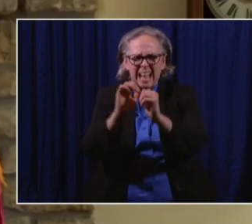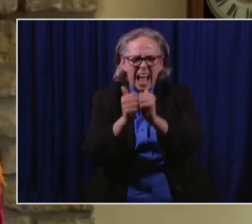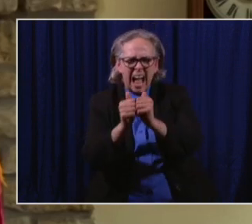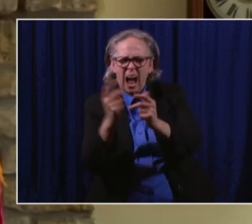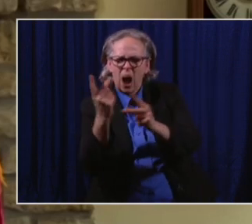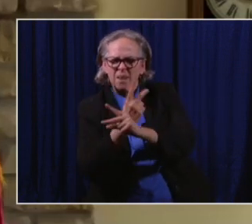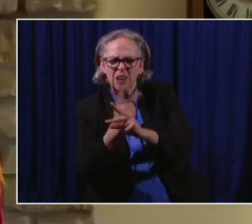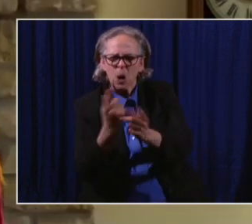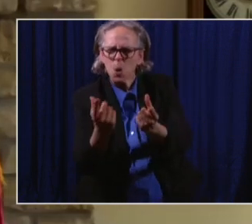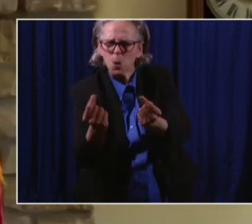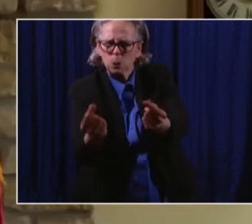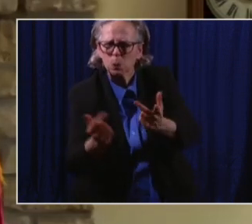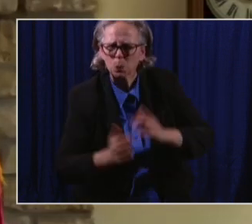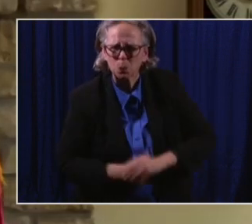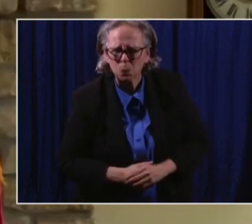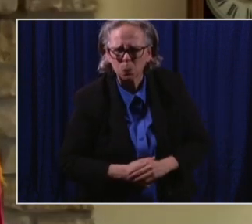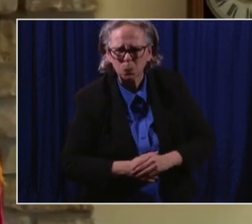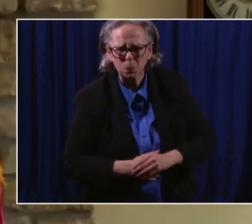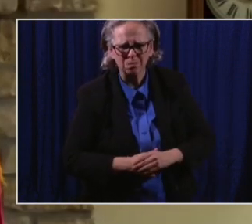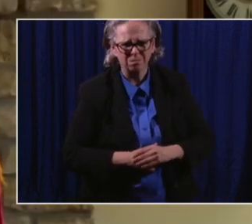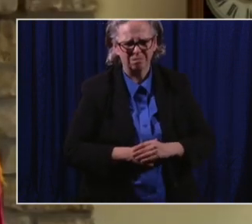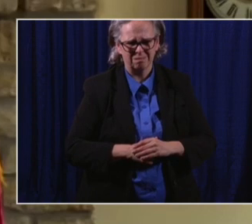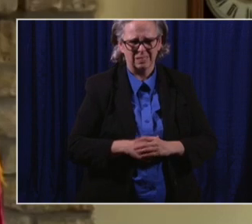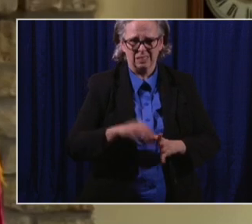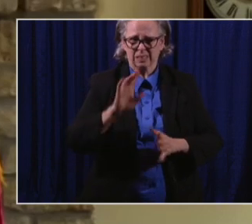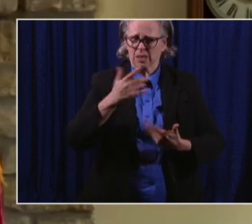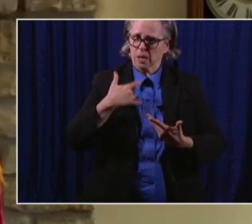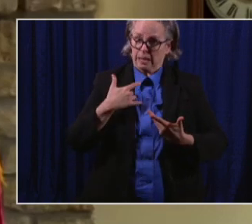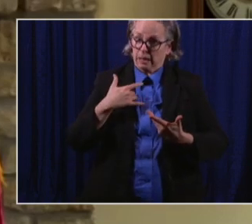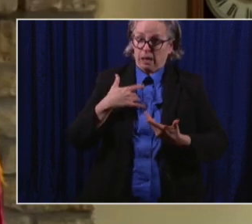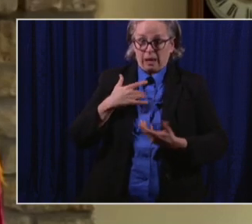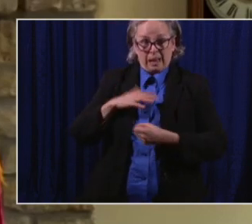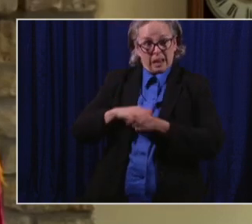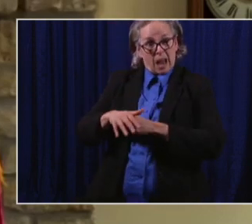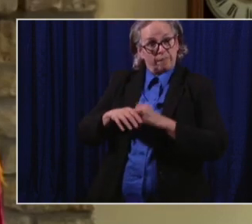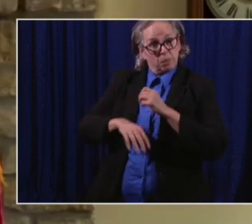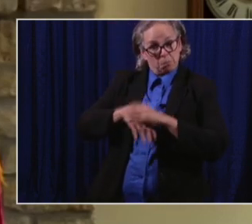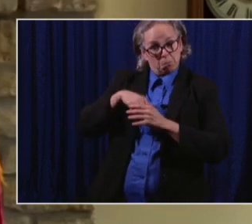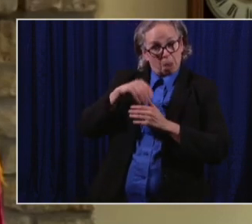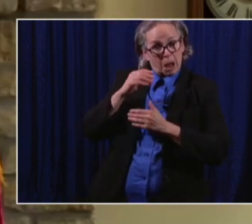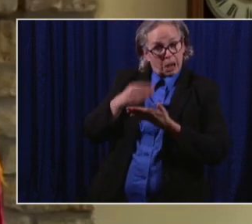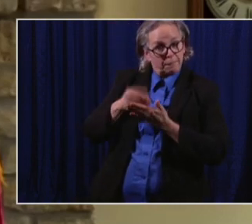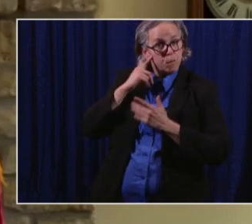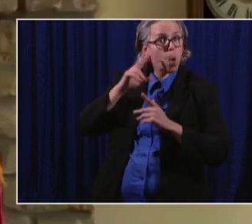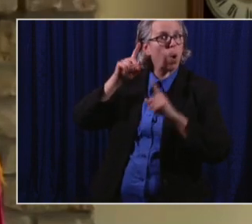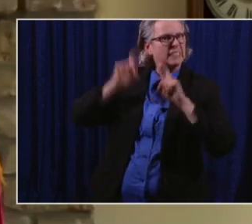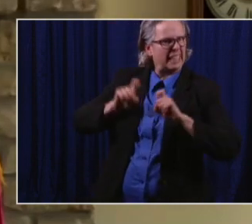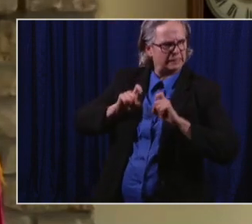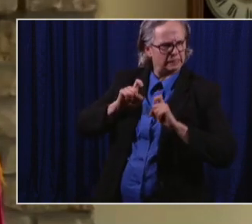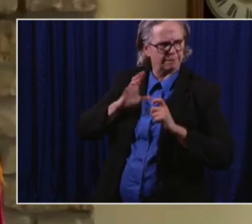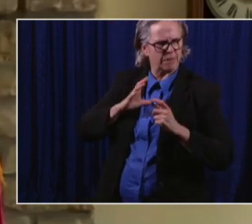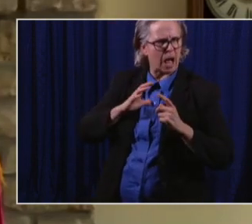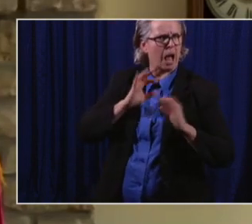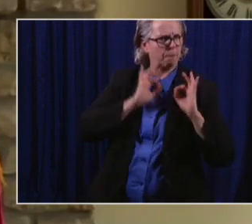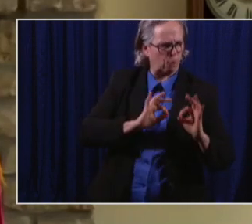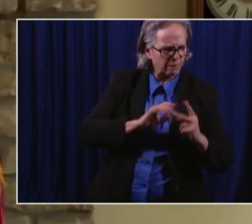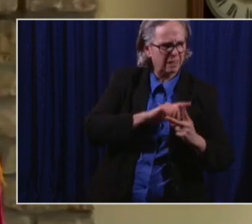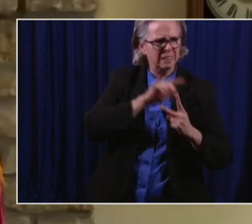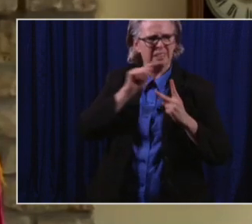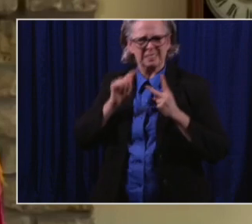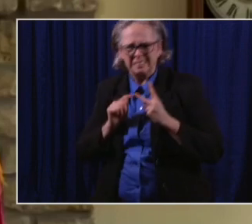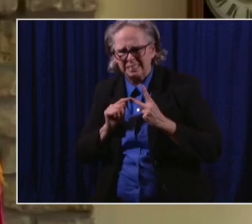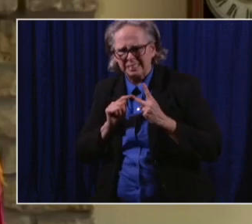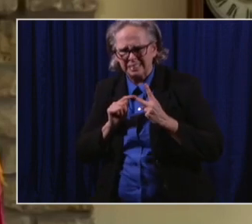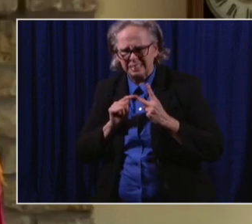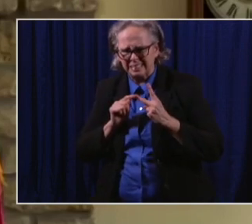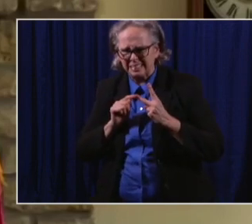we have sufficient money for the testing that we're going to need. We also have a big question mark out there, and that's